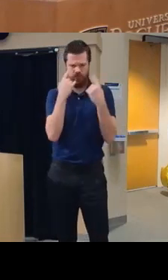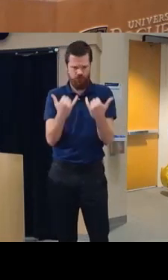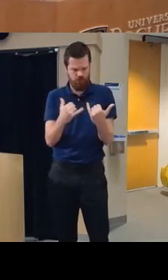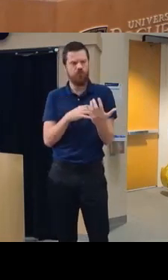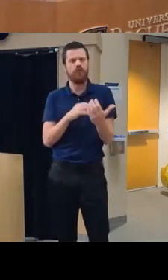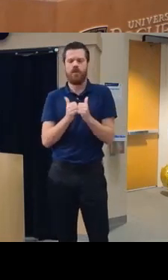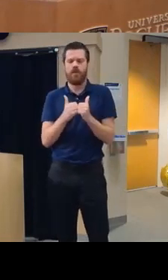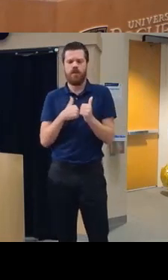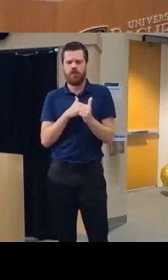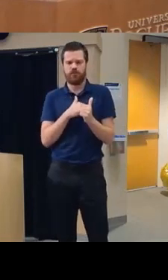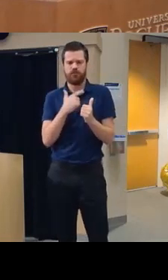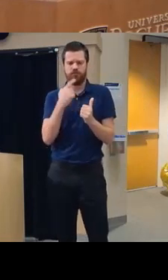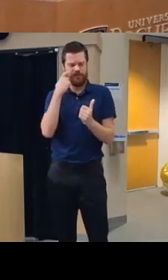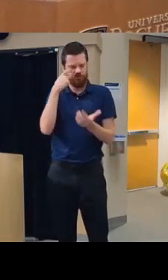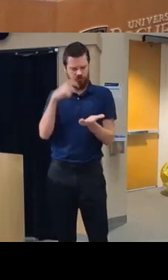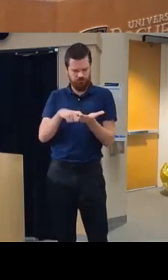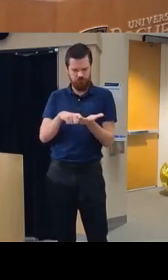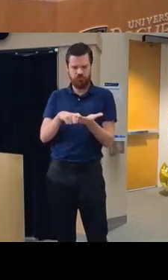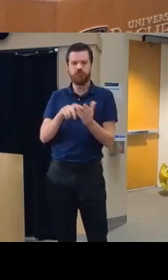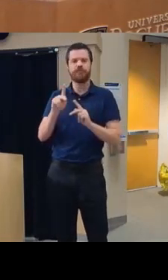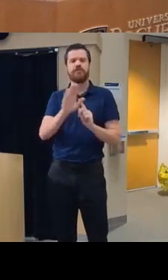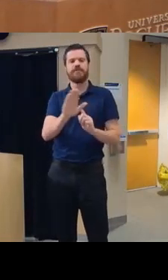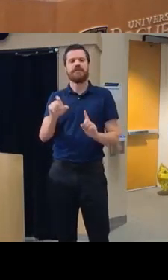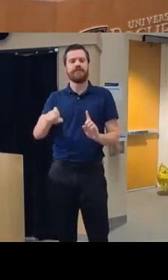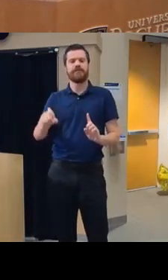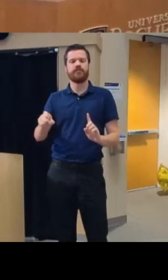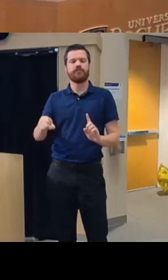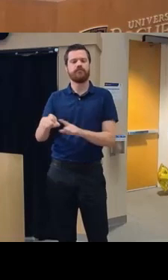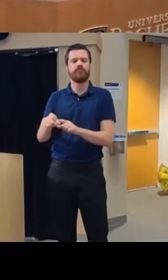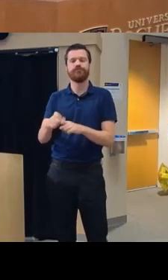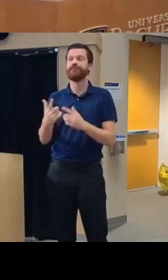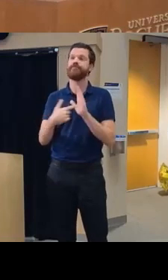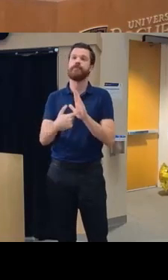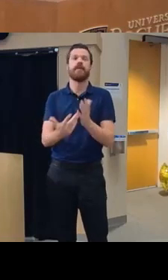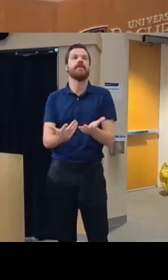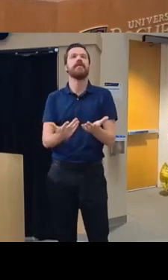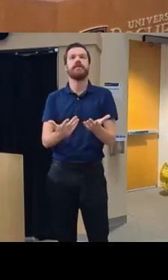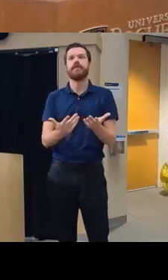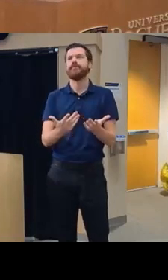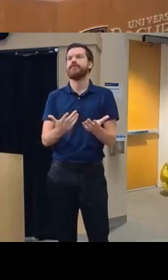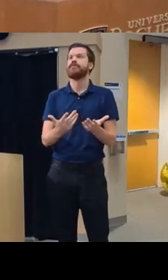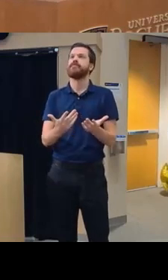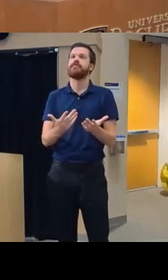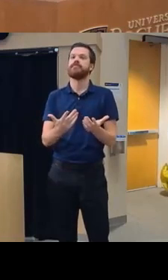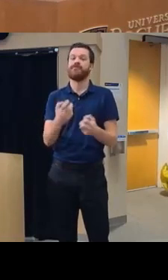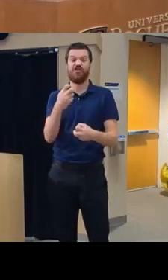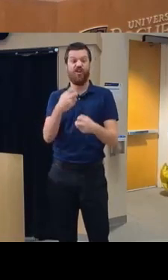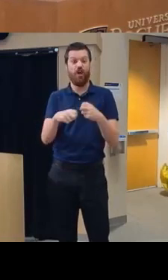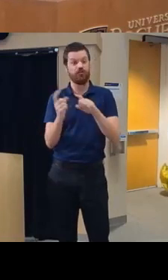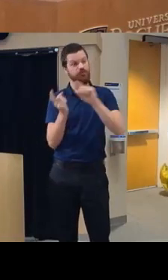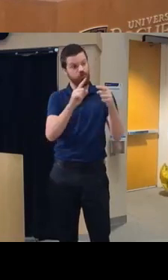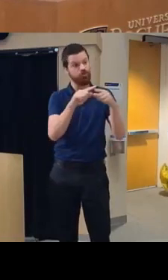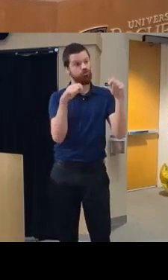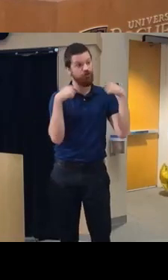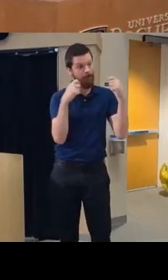into consideration needs people might have, like they are not, it's harder for people to go to a gym, or it's harder